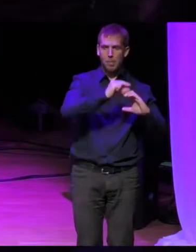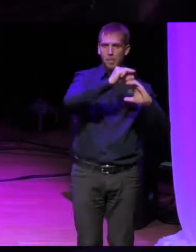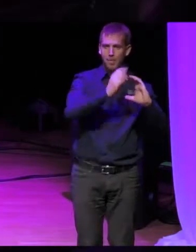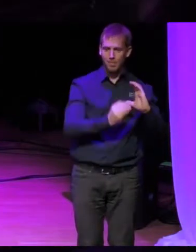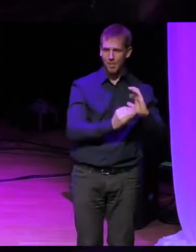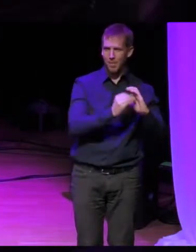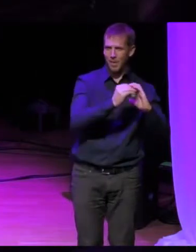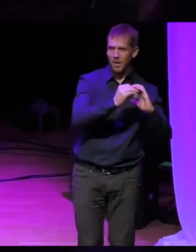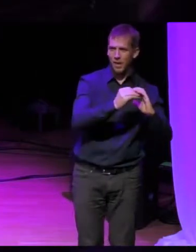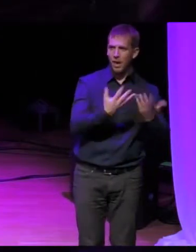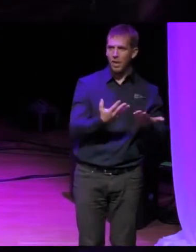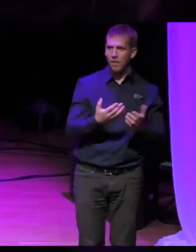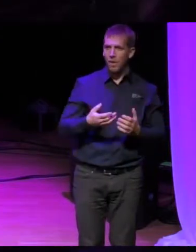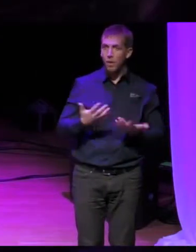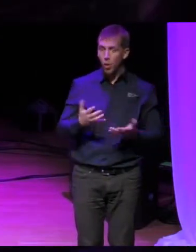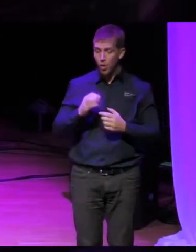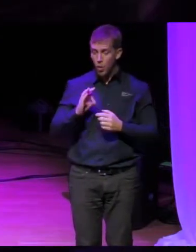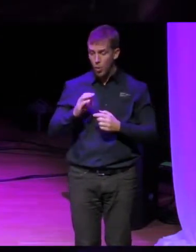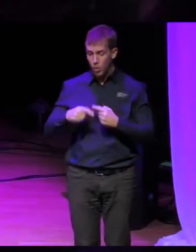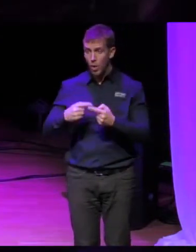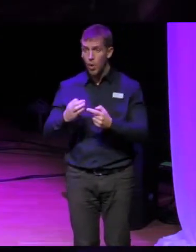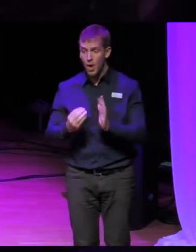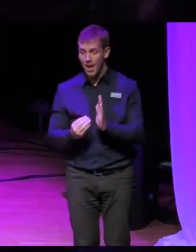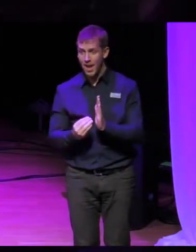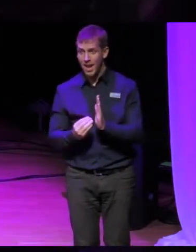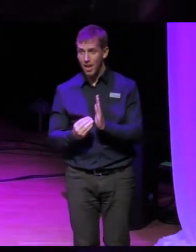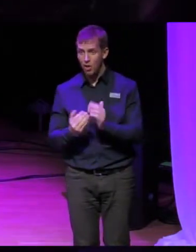the Constitution is difficult, and